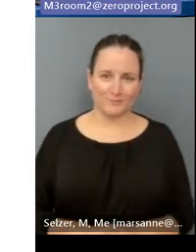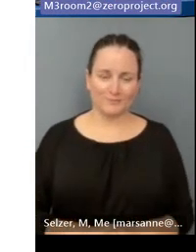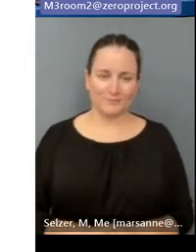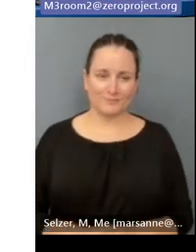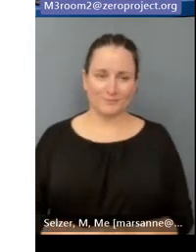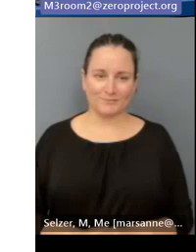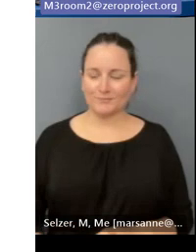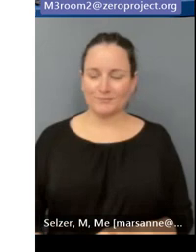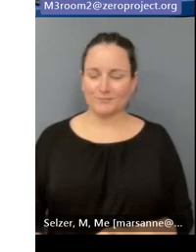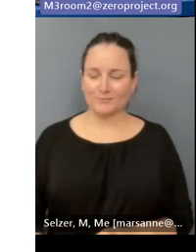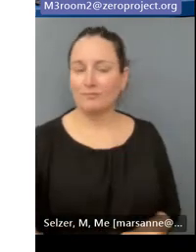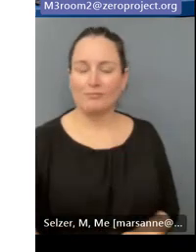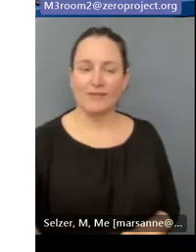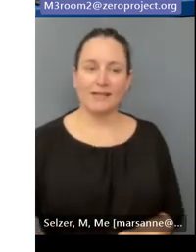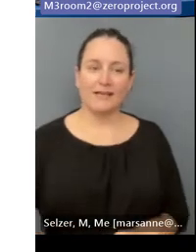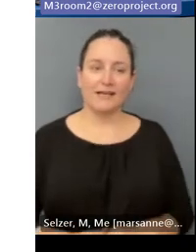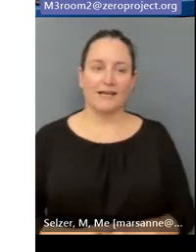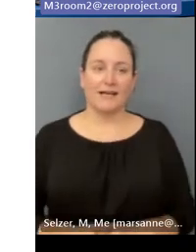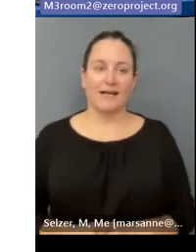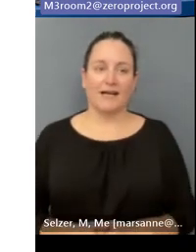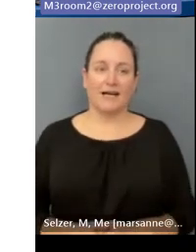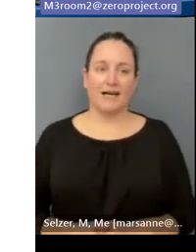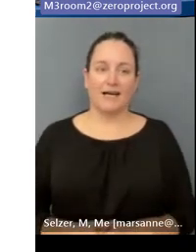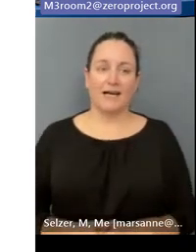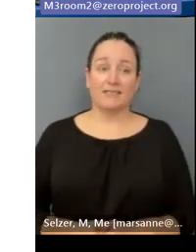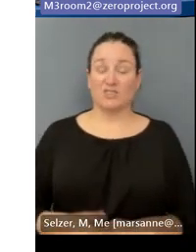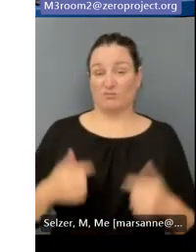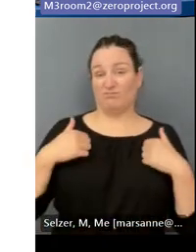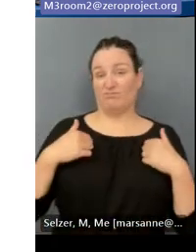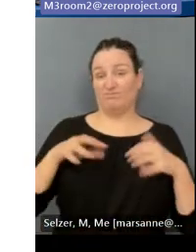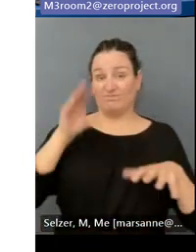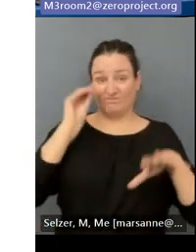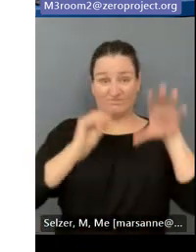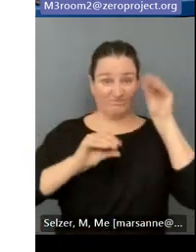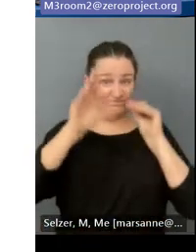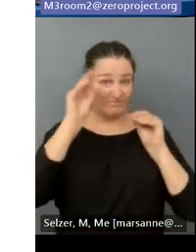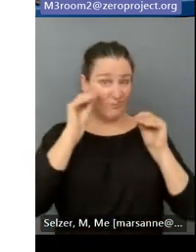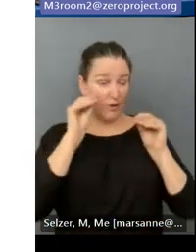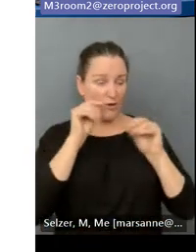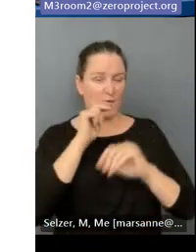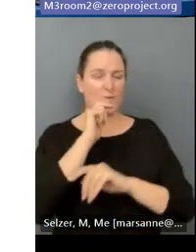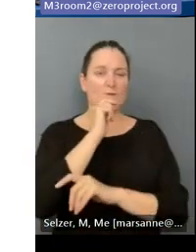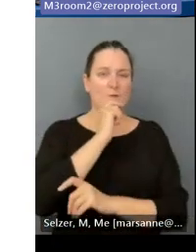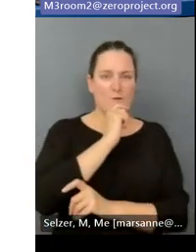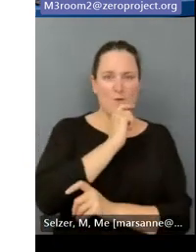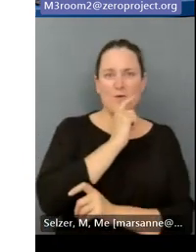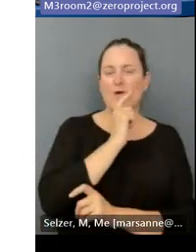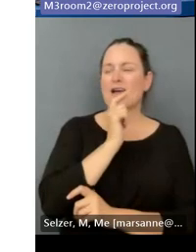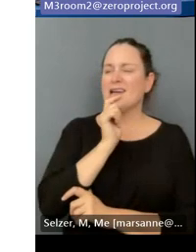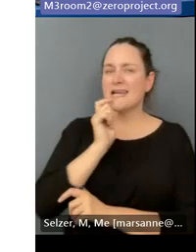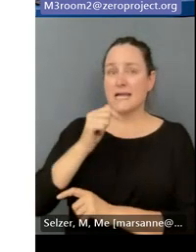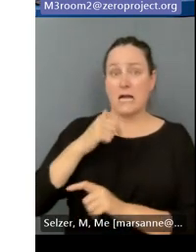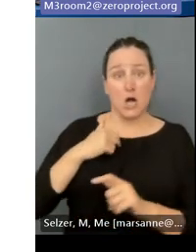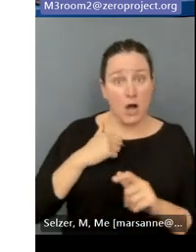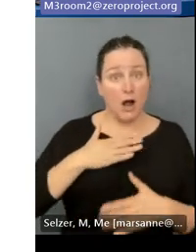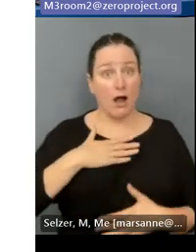So lessons learned from all of this. I would say the first lesson, it takes a lot of work, much more than I thought, to put together